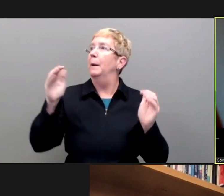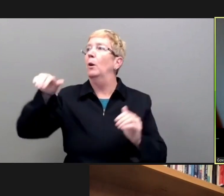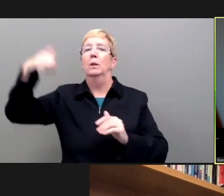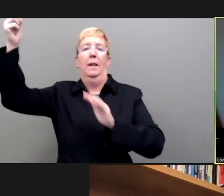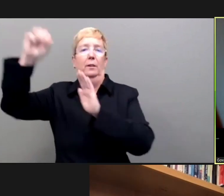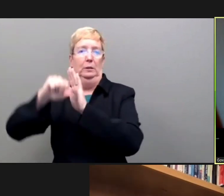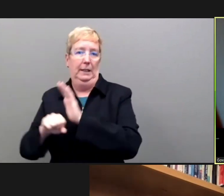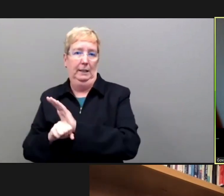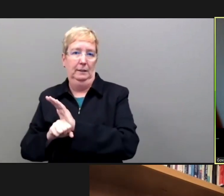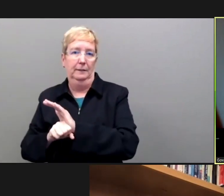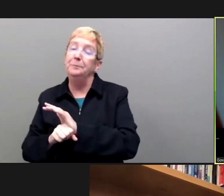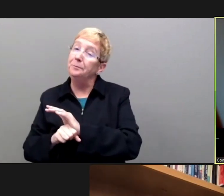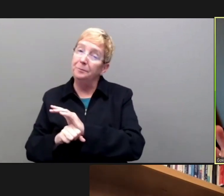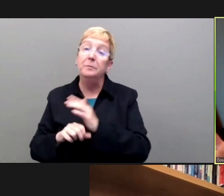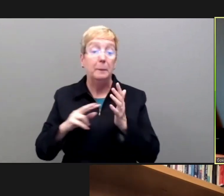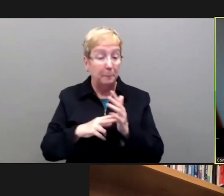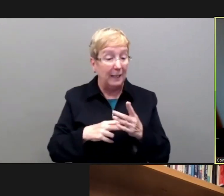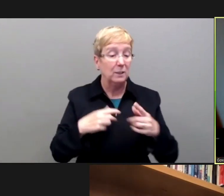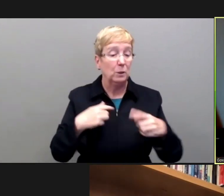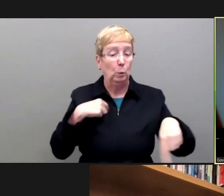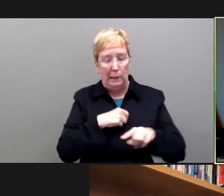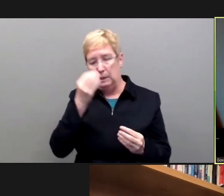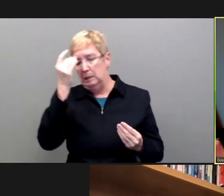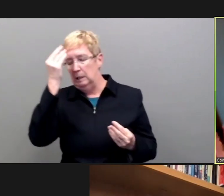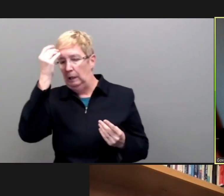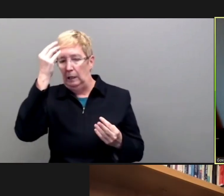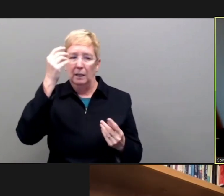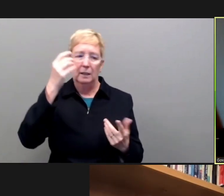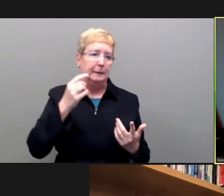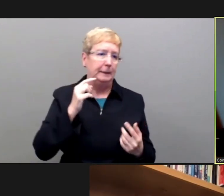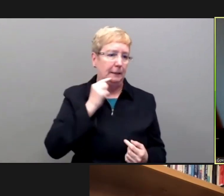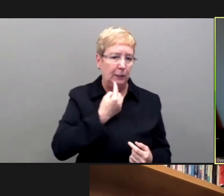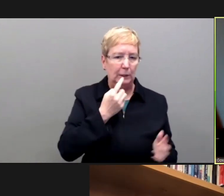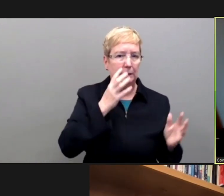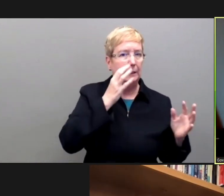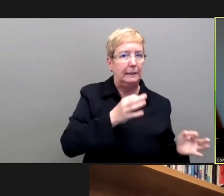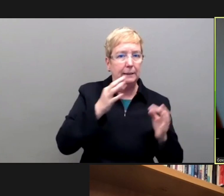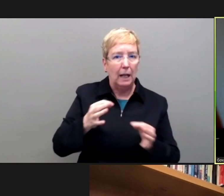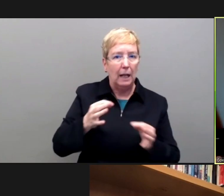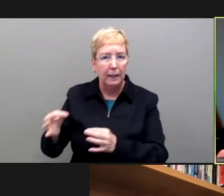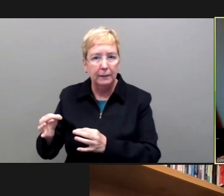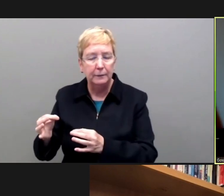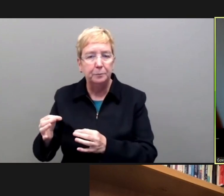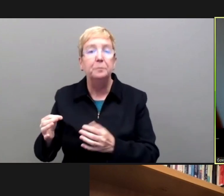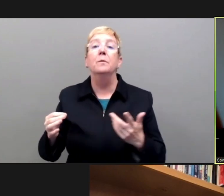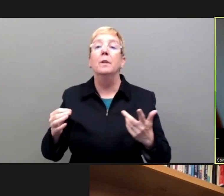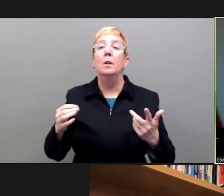don't come too lightly. We have to have data. But while these conversations are happening,